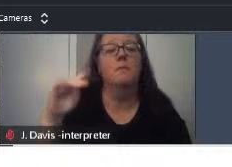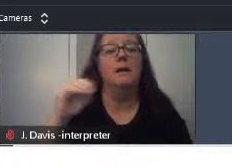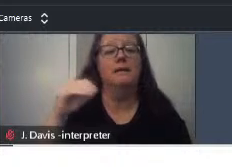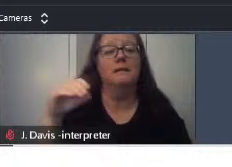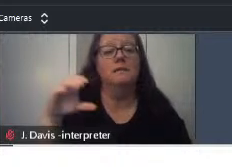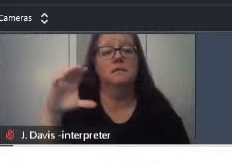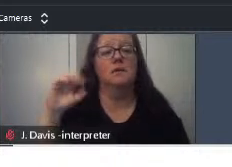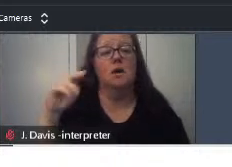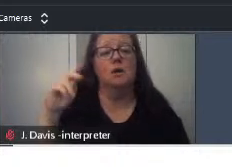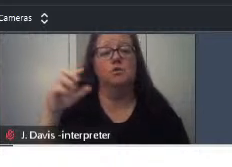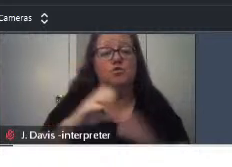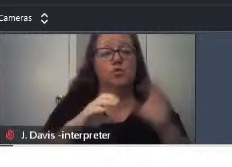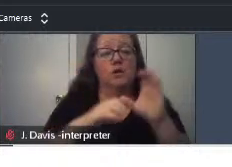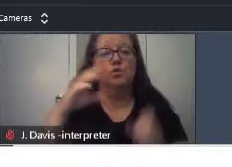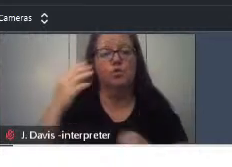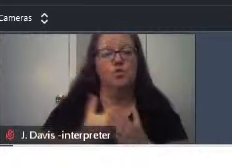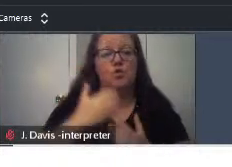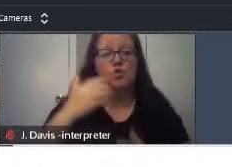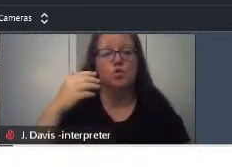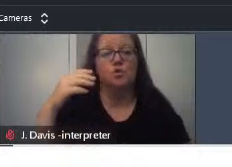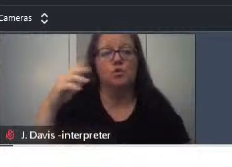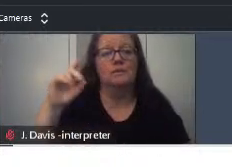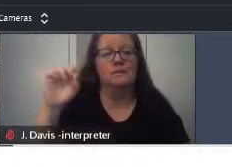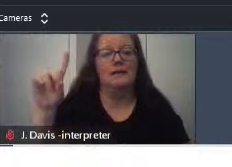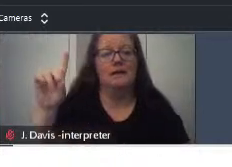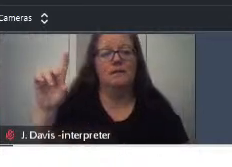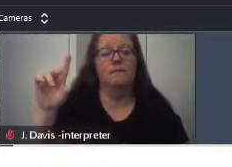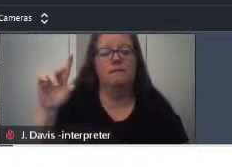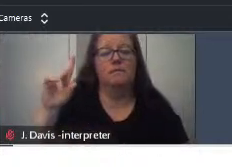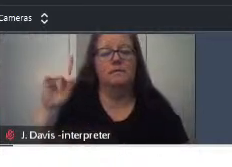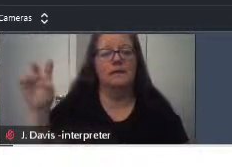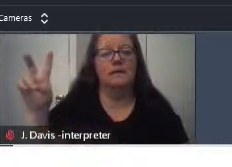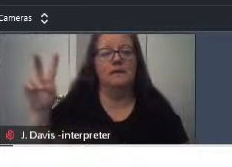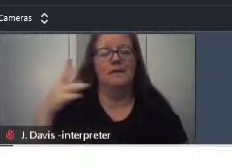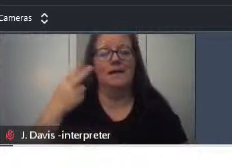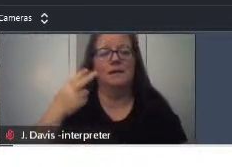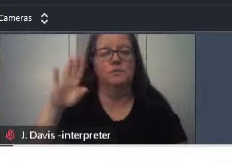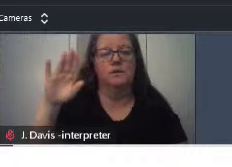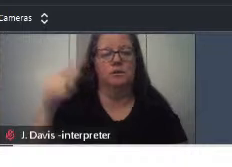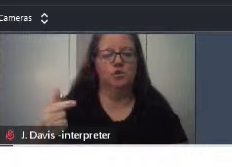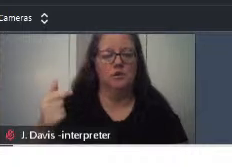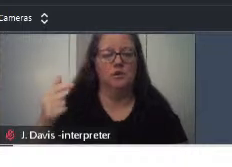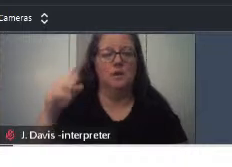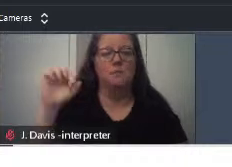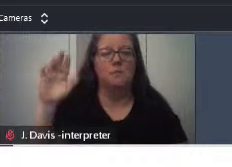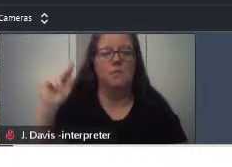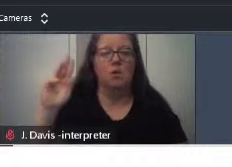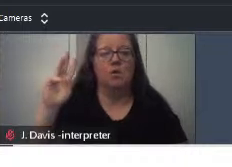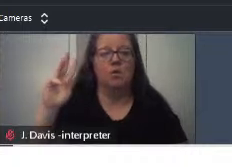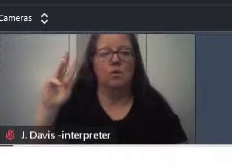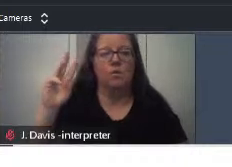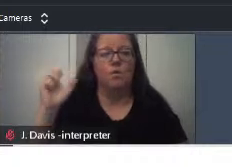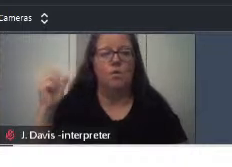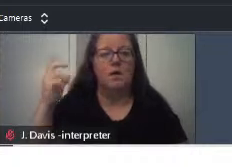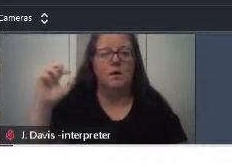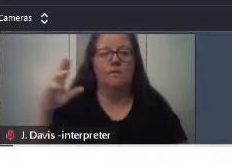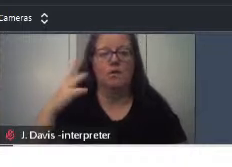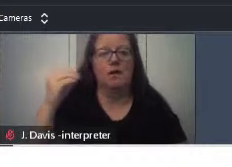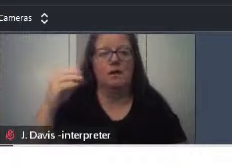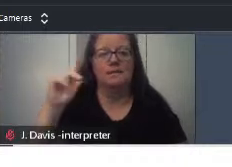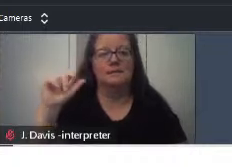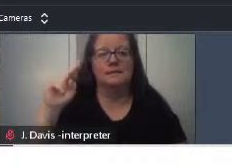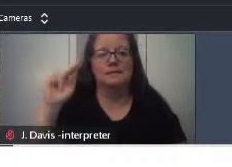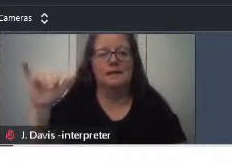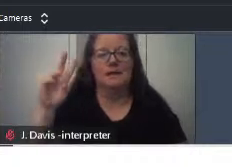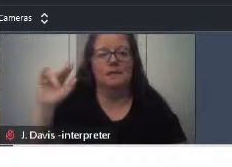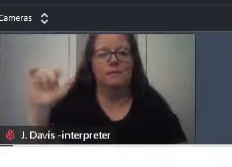Dev, Matthew Marzoff, and HBG Design, Mr. Mark Weaver and Mr. Danny Vale. All of those people are here